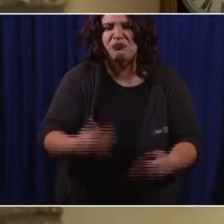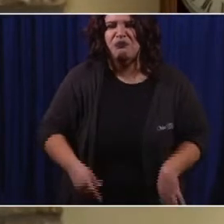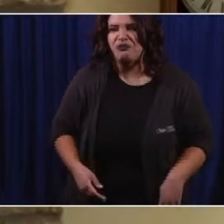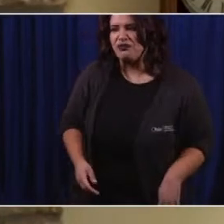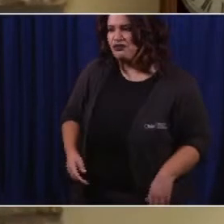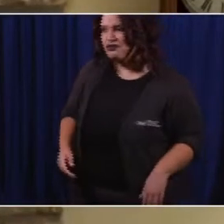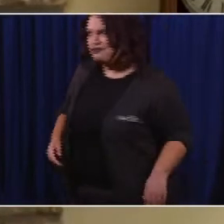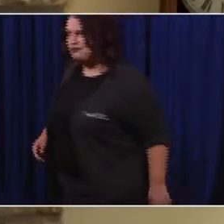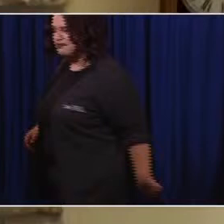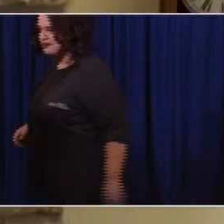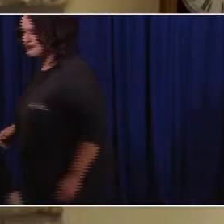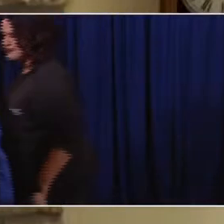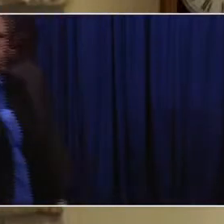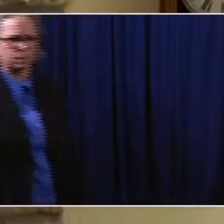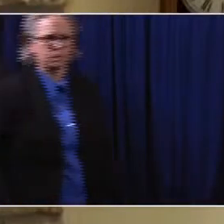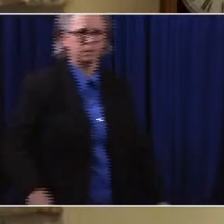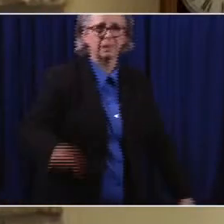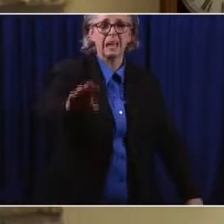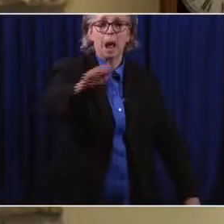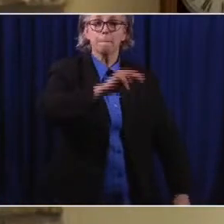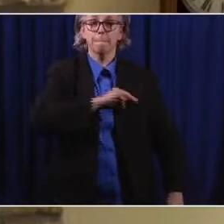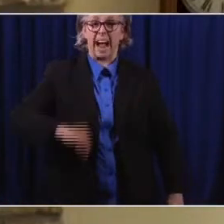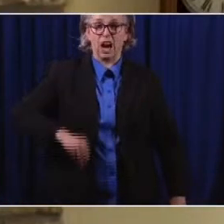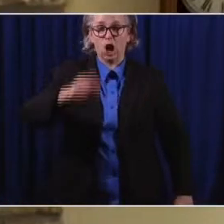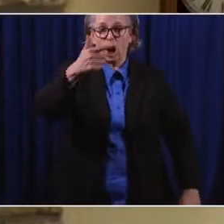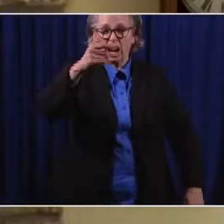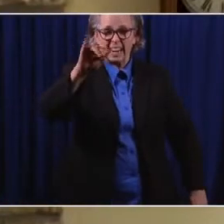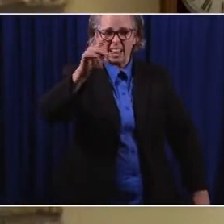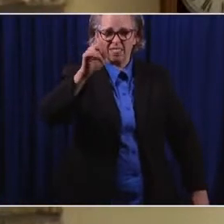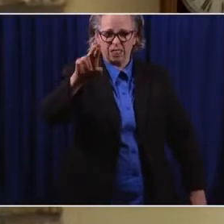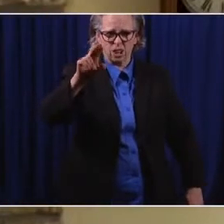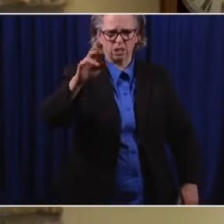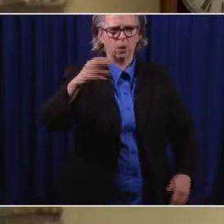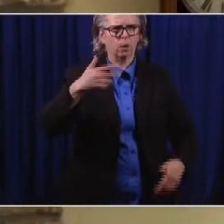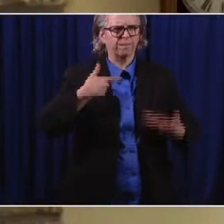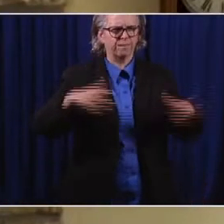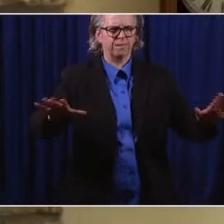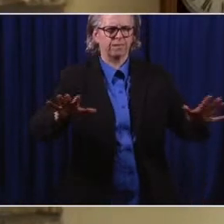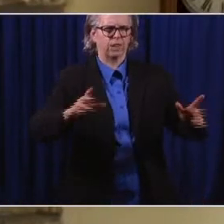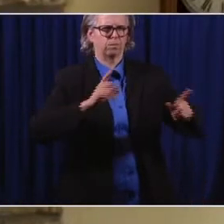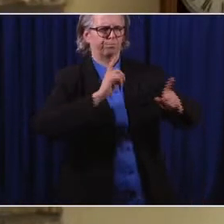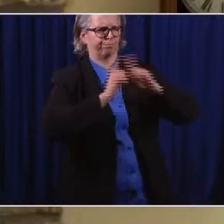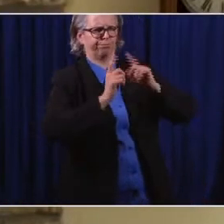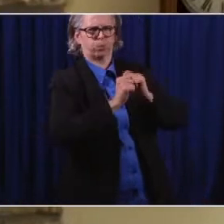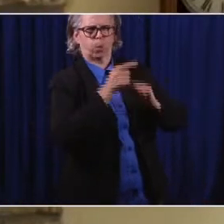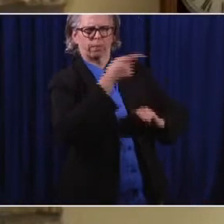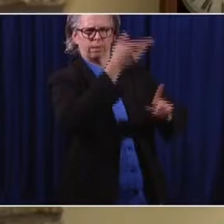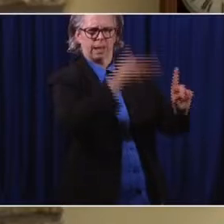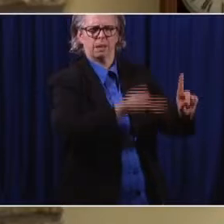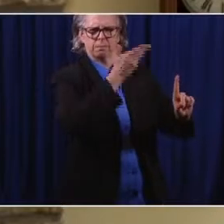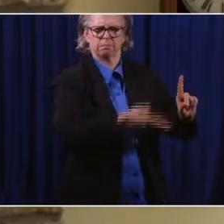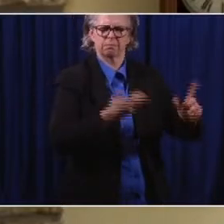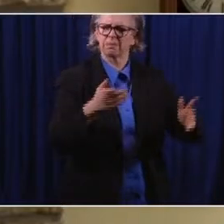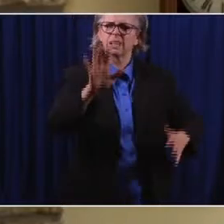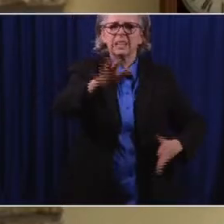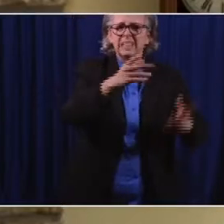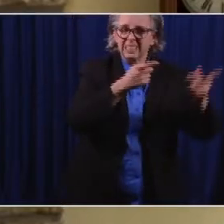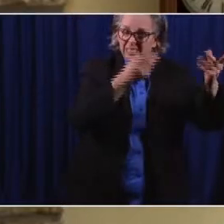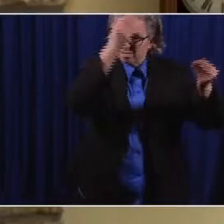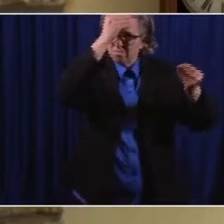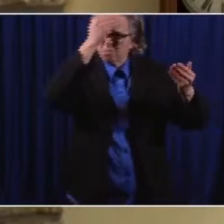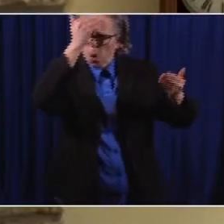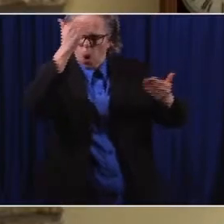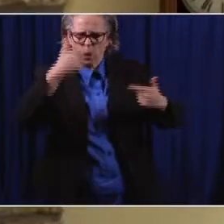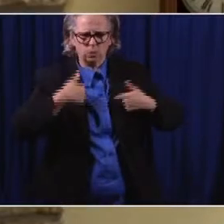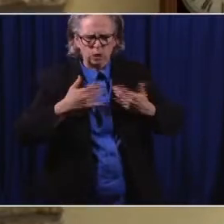week, usually 4 or 5 times a week. And, he knows that we're looking at this. He's very aware of the fact that we are looking